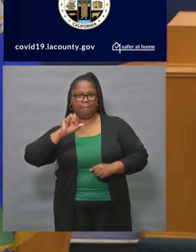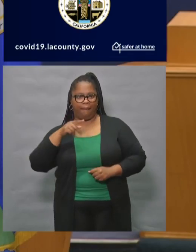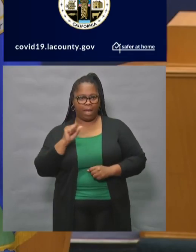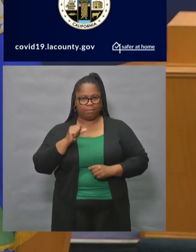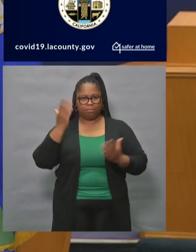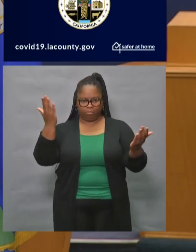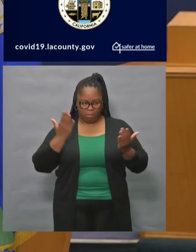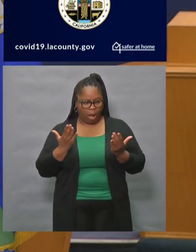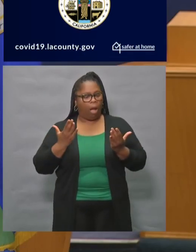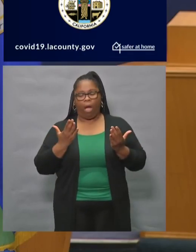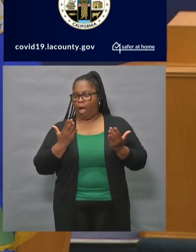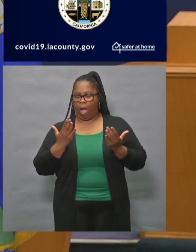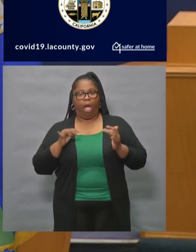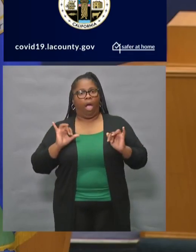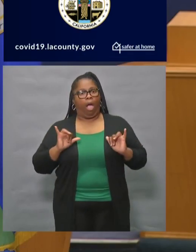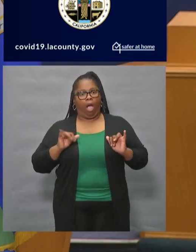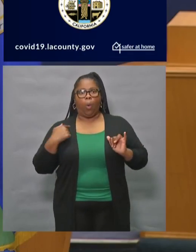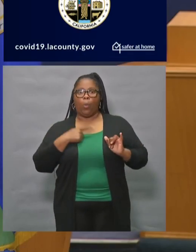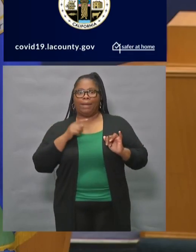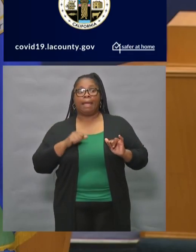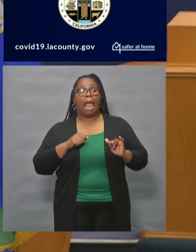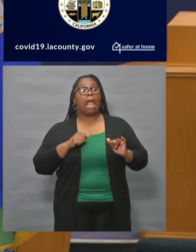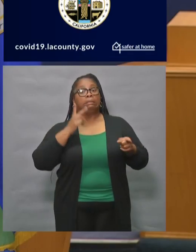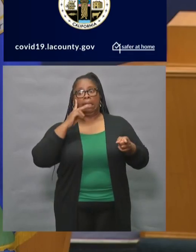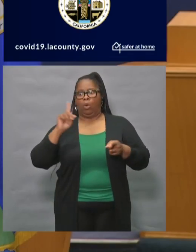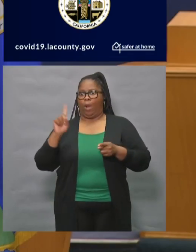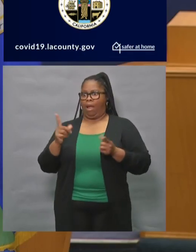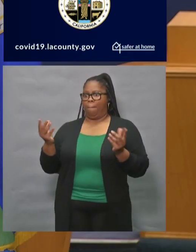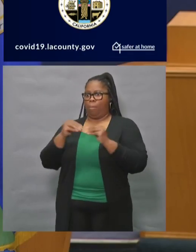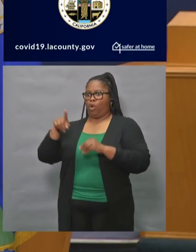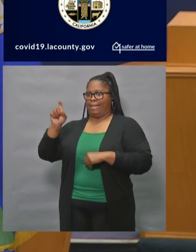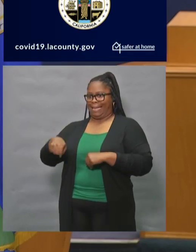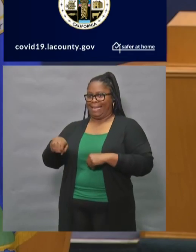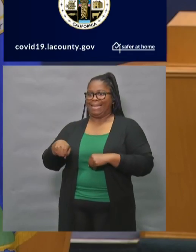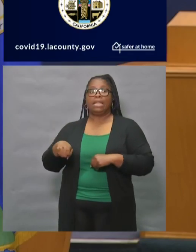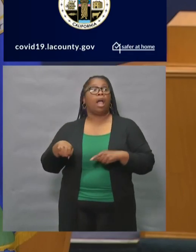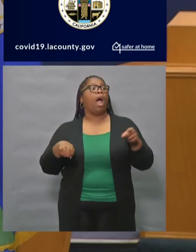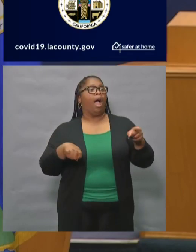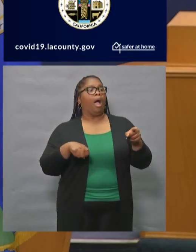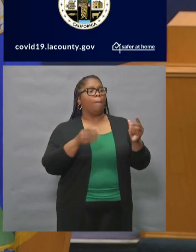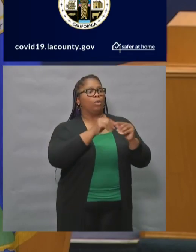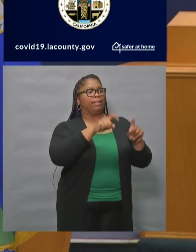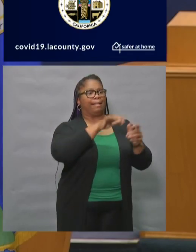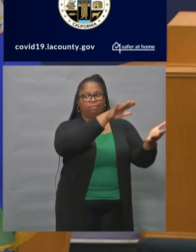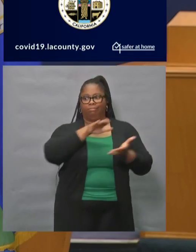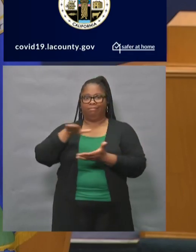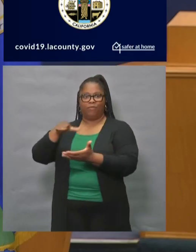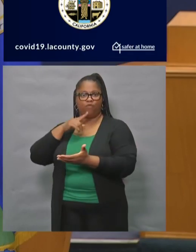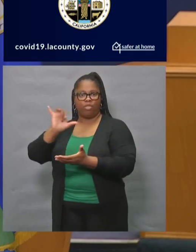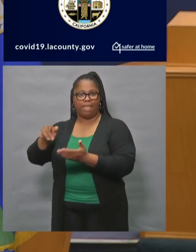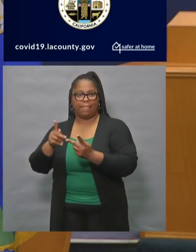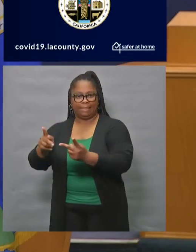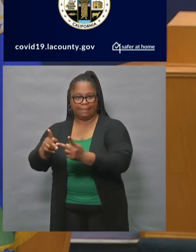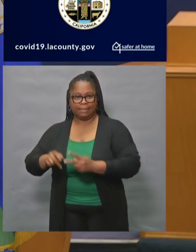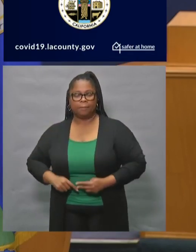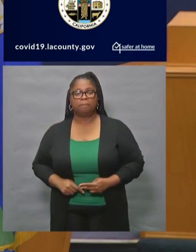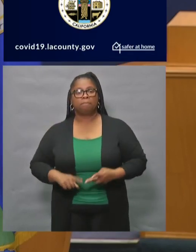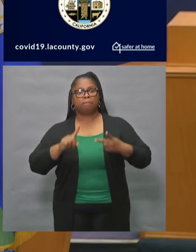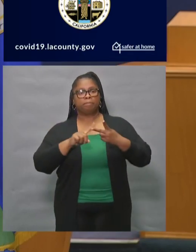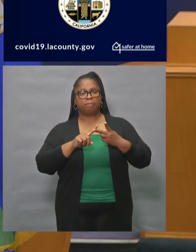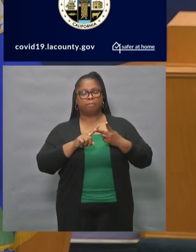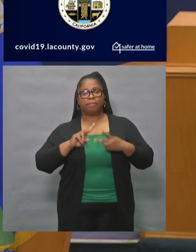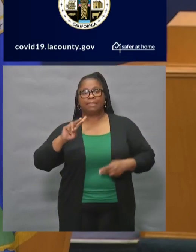we can better match the demand for testing with where the supply currently exists. On your second question,